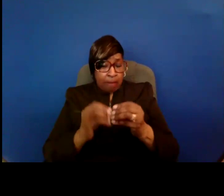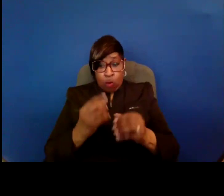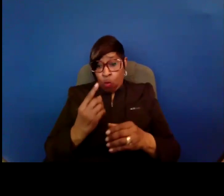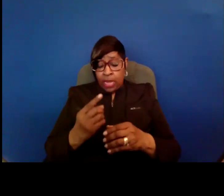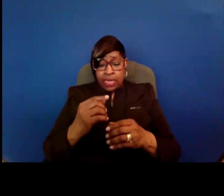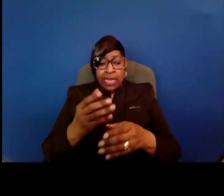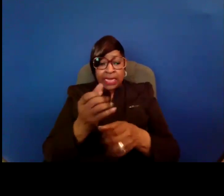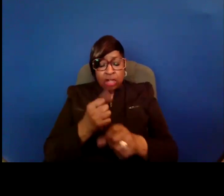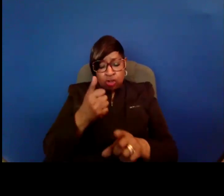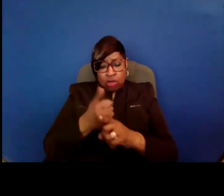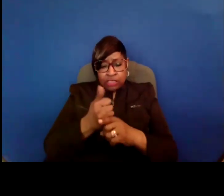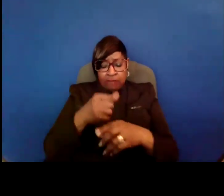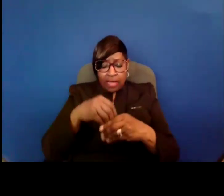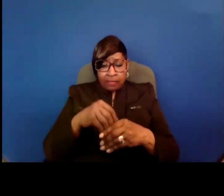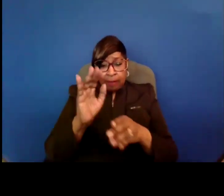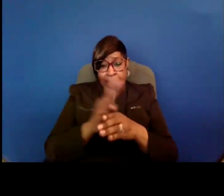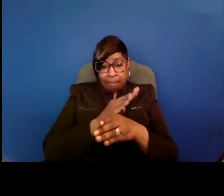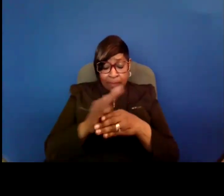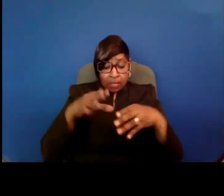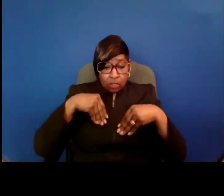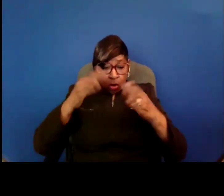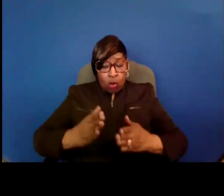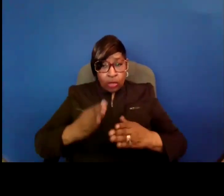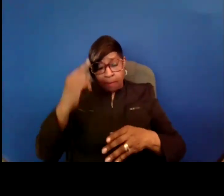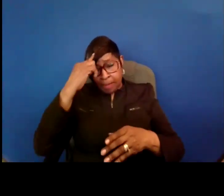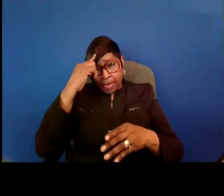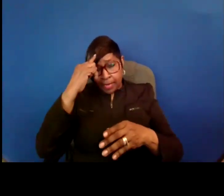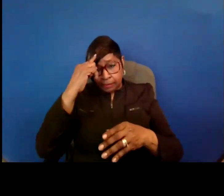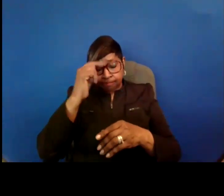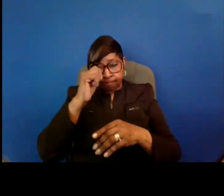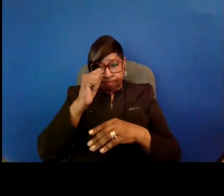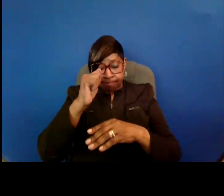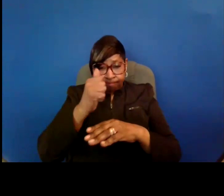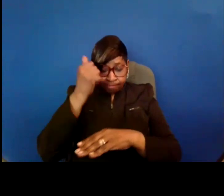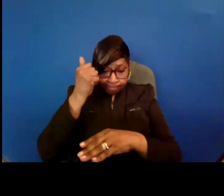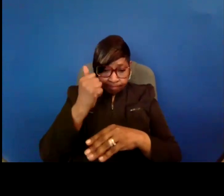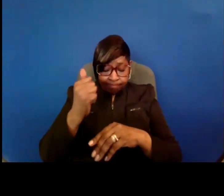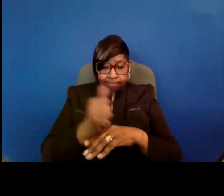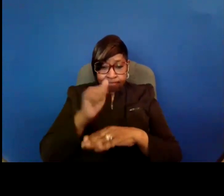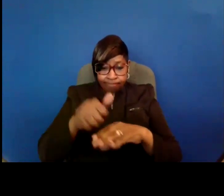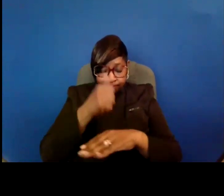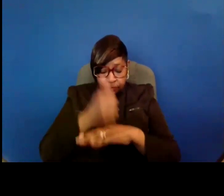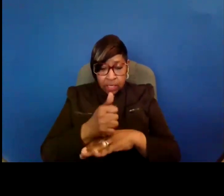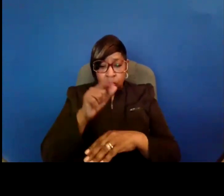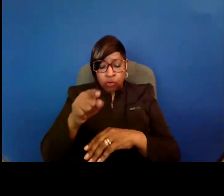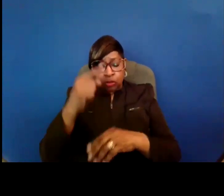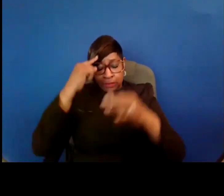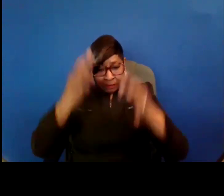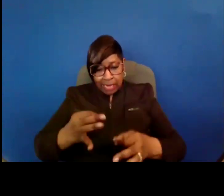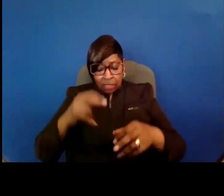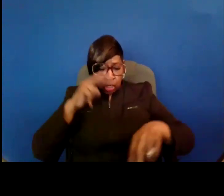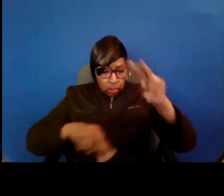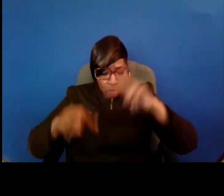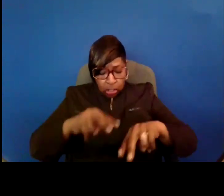yourself into that entrepreneurial mindset, because you are choosing to look at your strengths, look at what you've